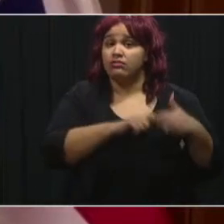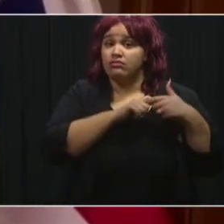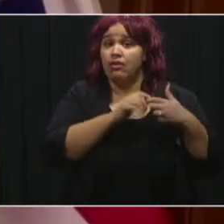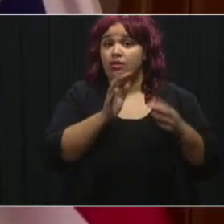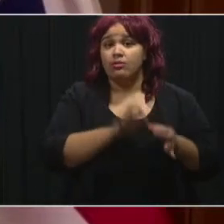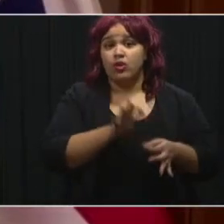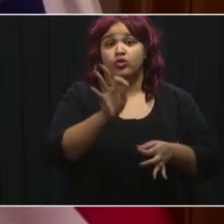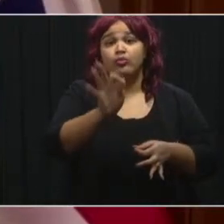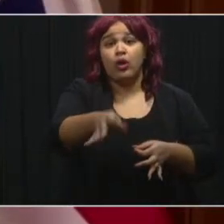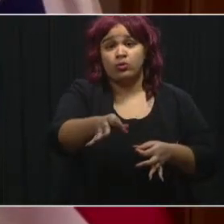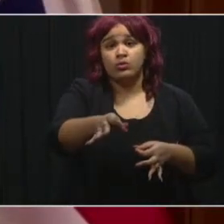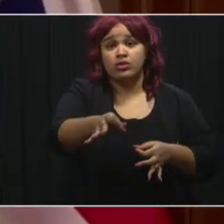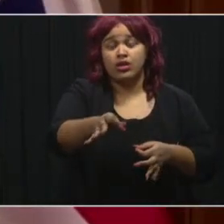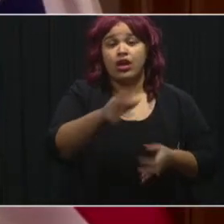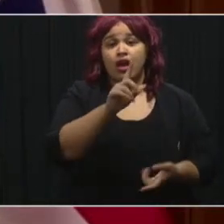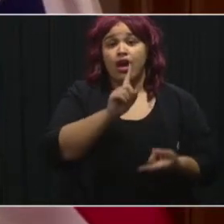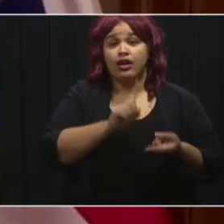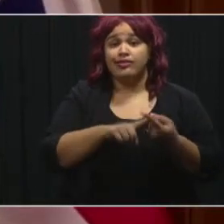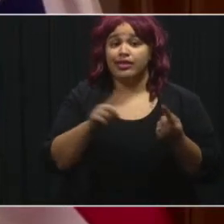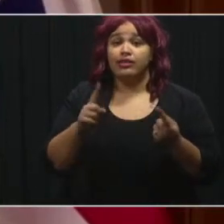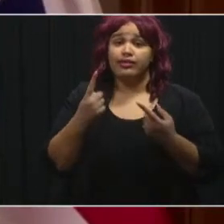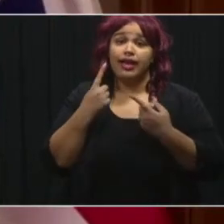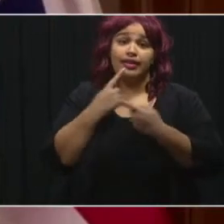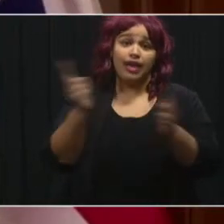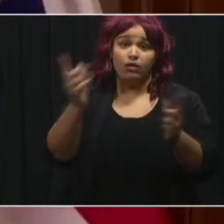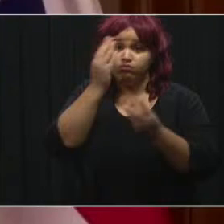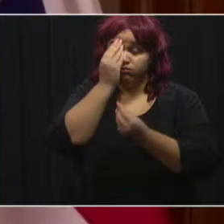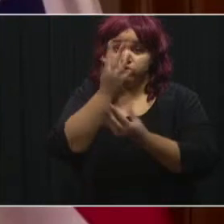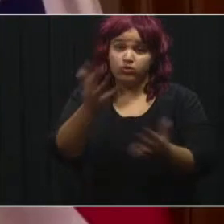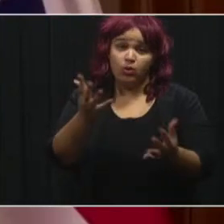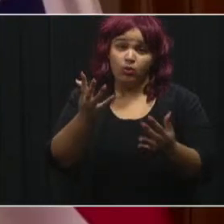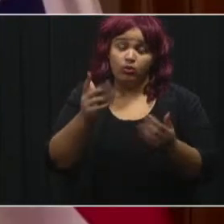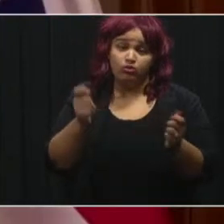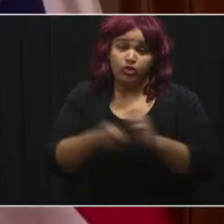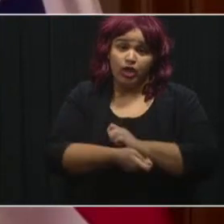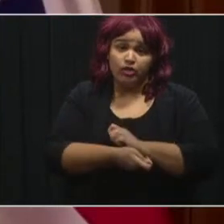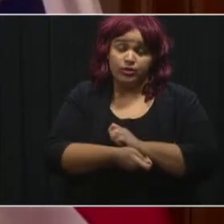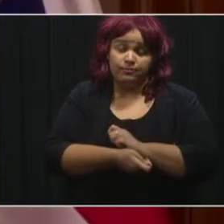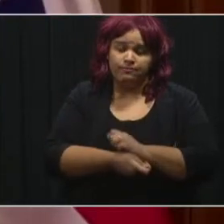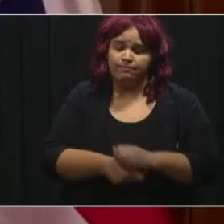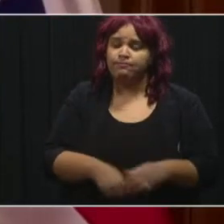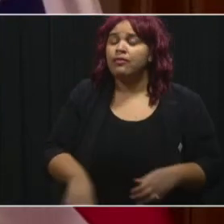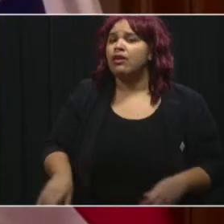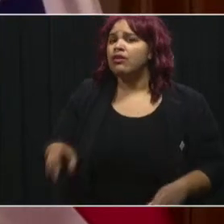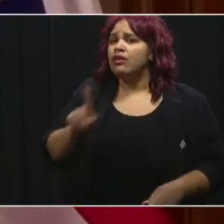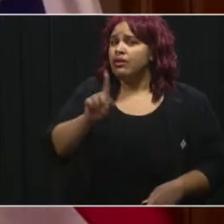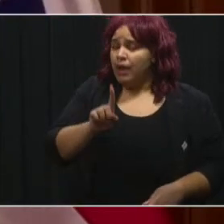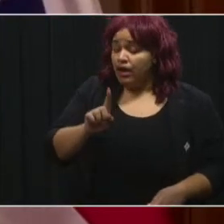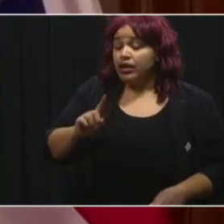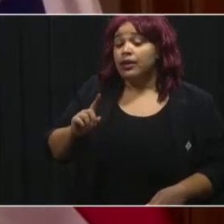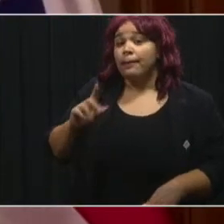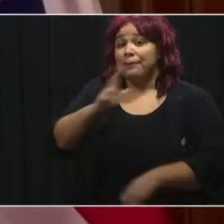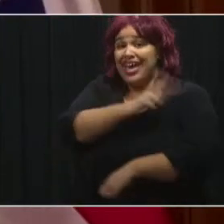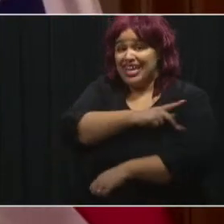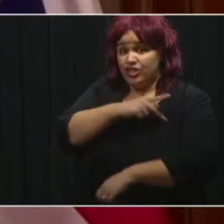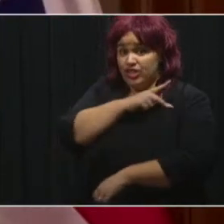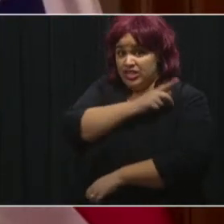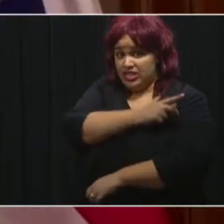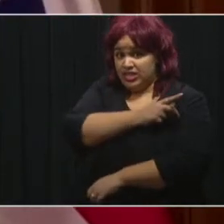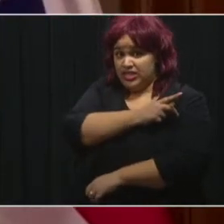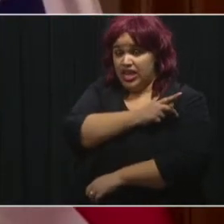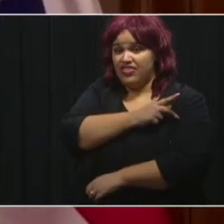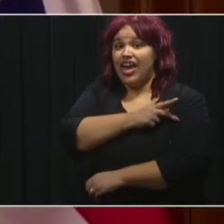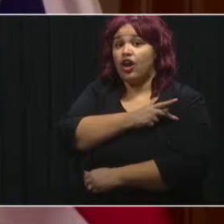that non-isolated patients may only have 1 visitor at a time, and isolated patients, except